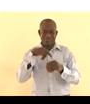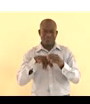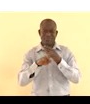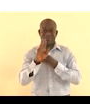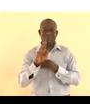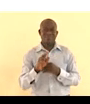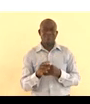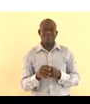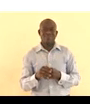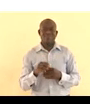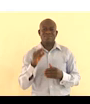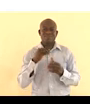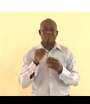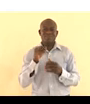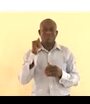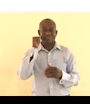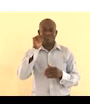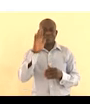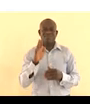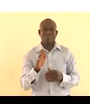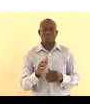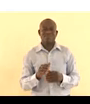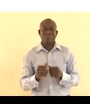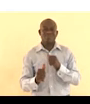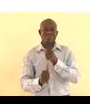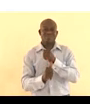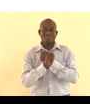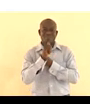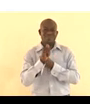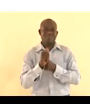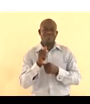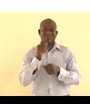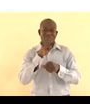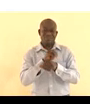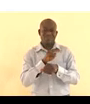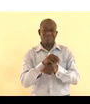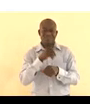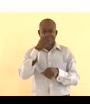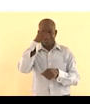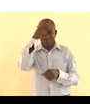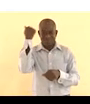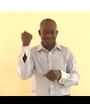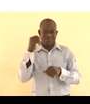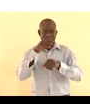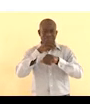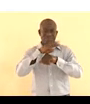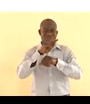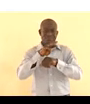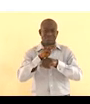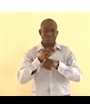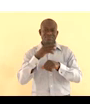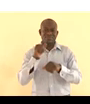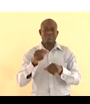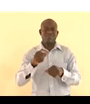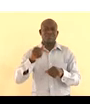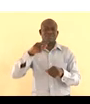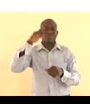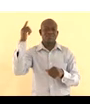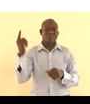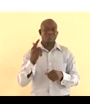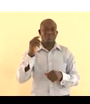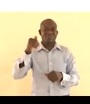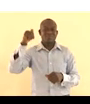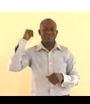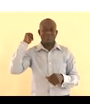The prophet is a man on or a woman on a dangerous mission because his message is often